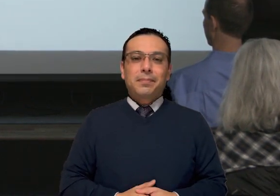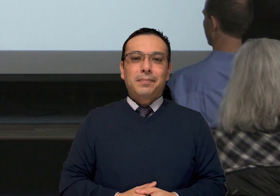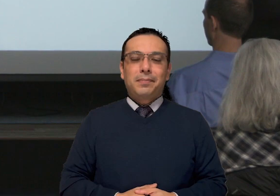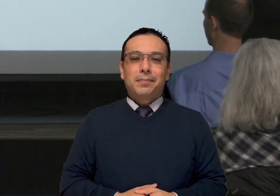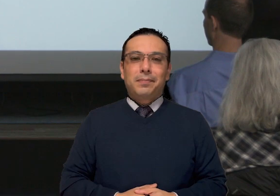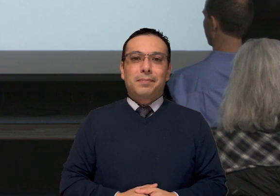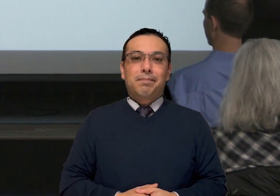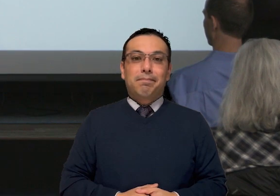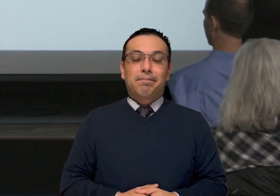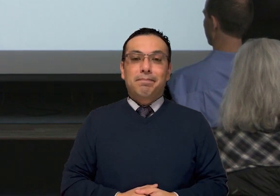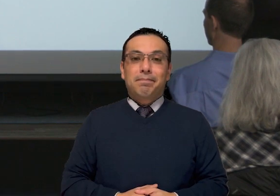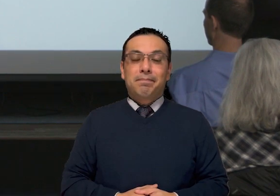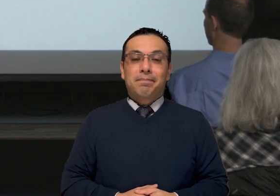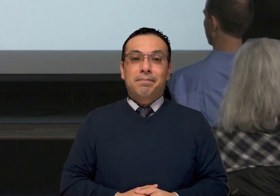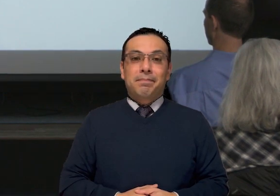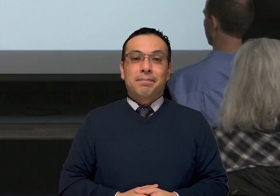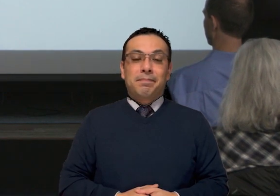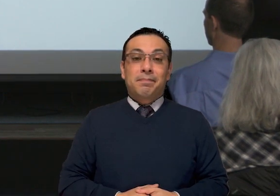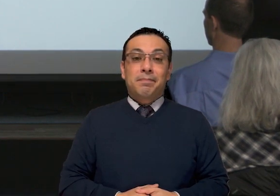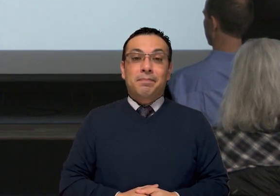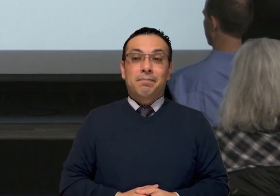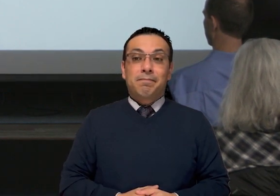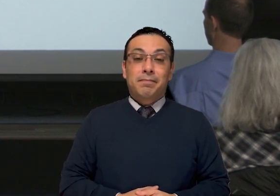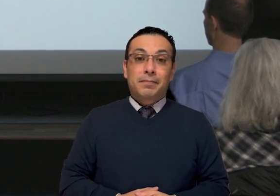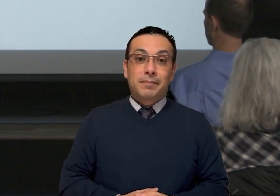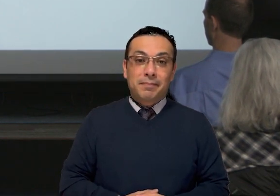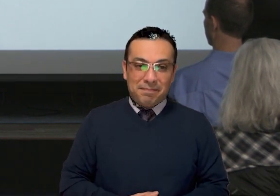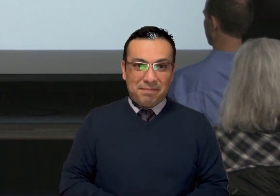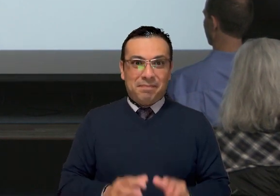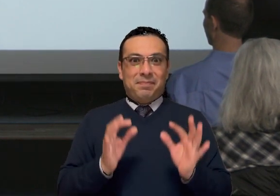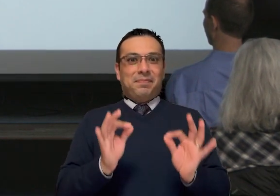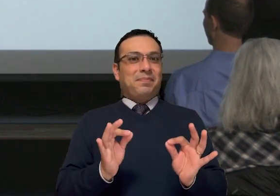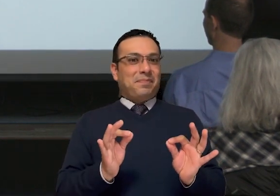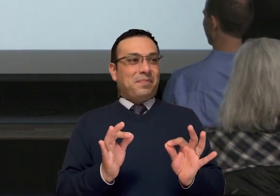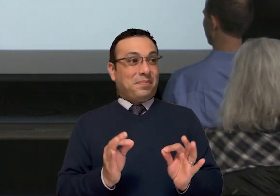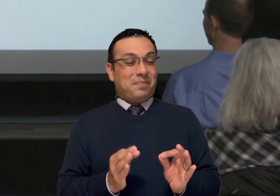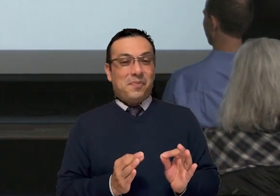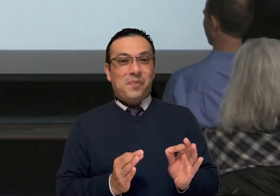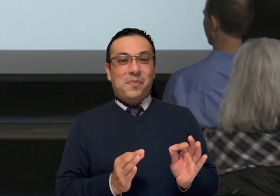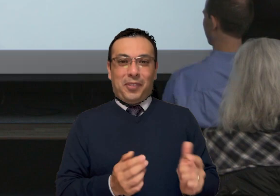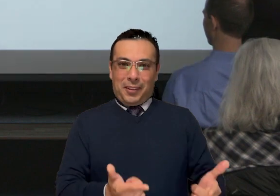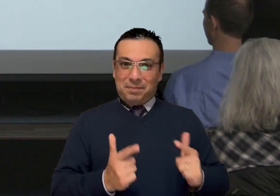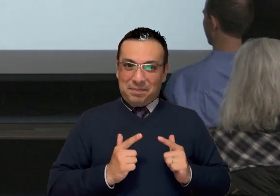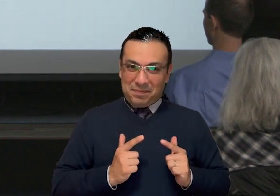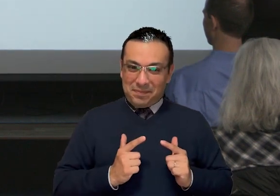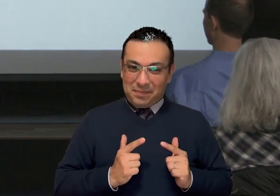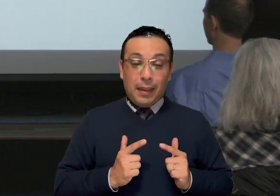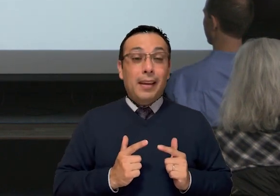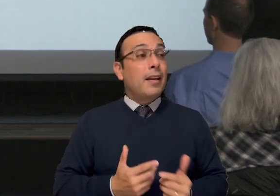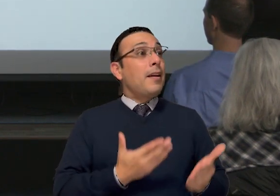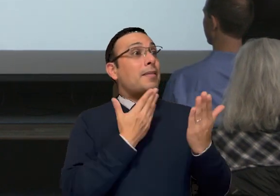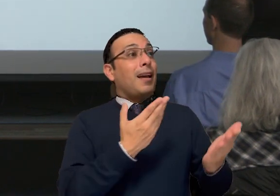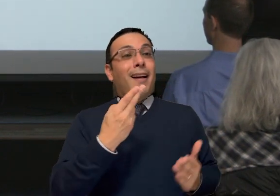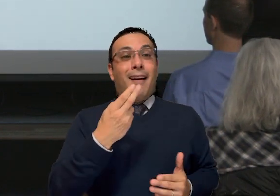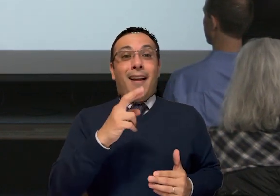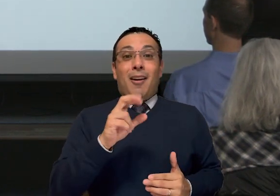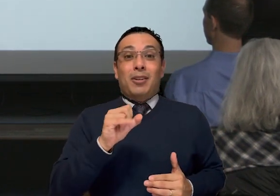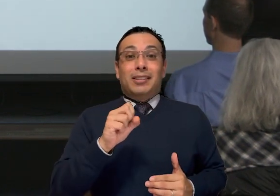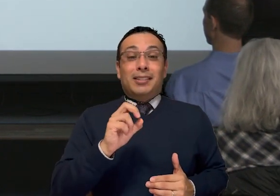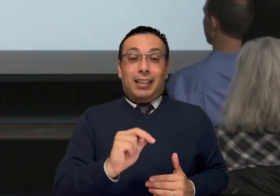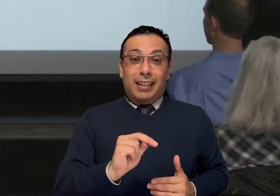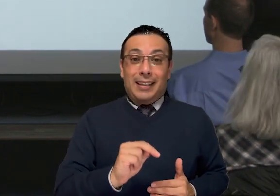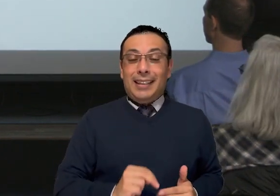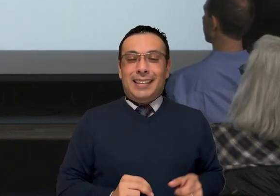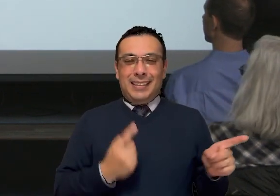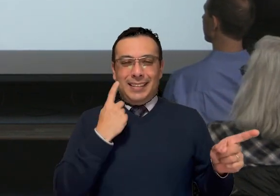All right. Oh, sorry, I forgot Harrison's so much taller than me. So thanks, Harrison. And as Harrison said,